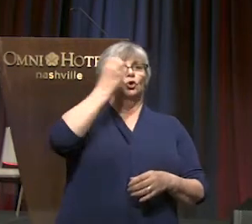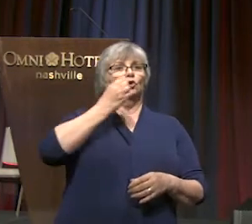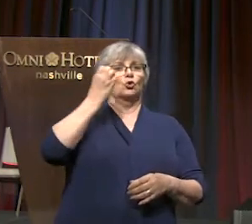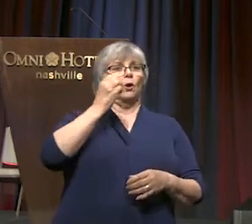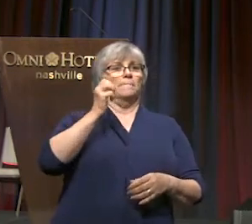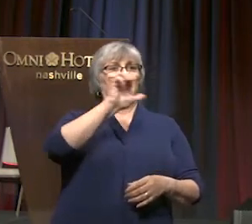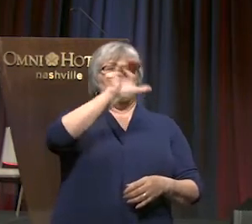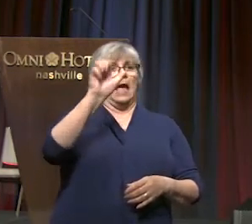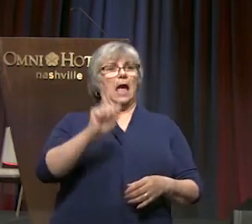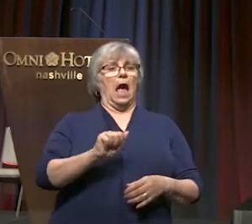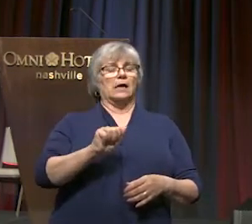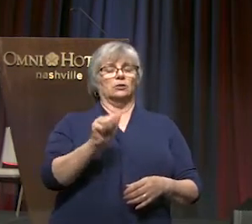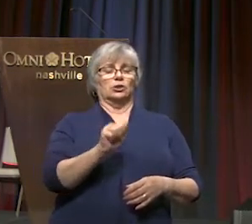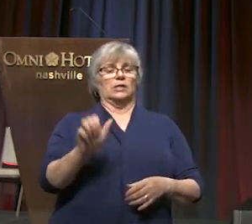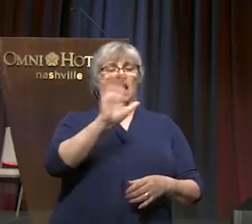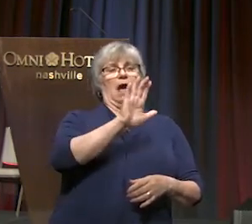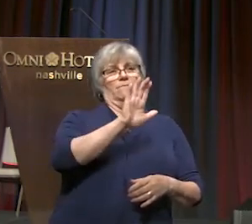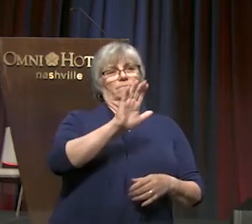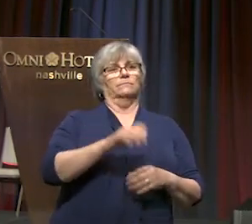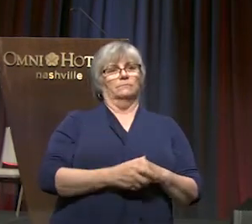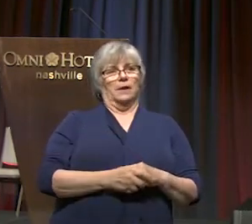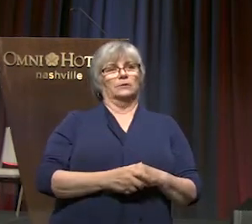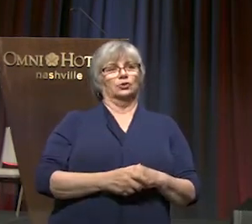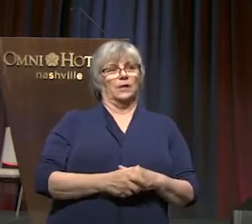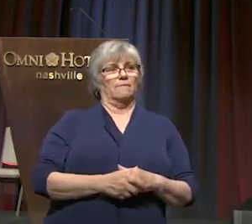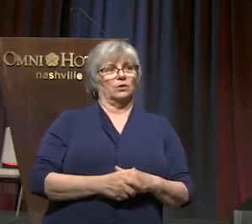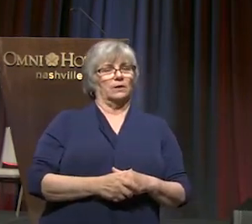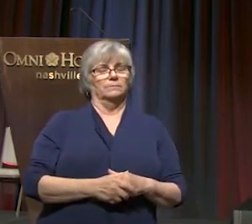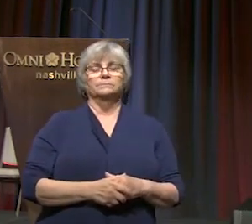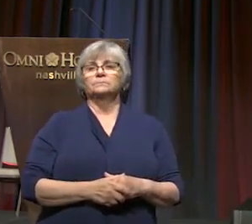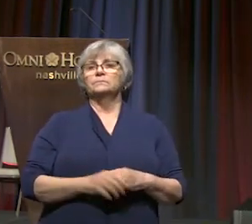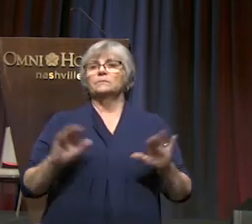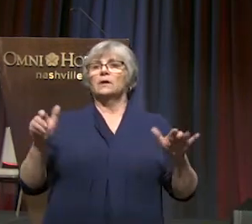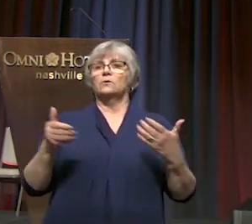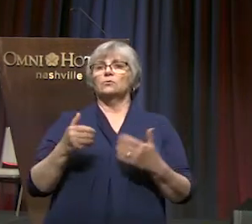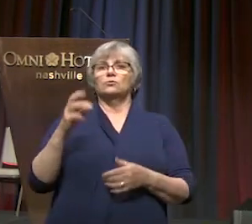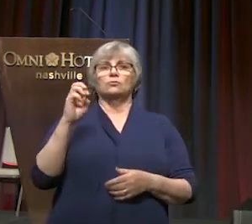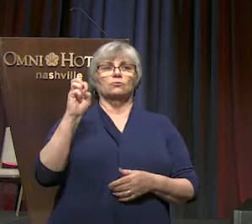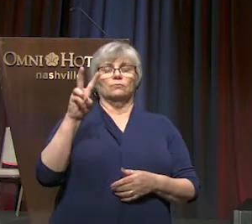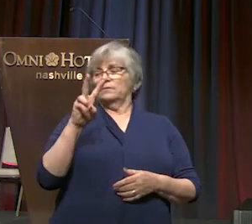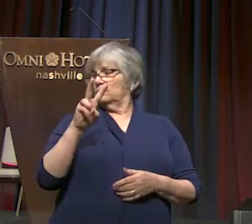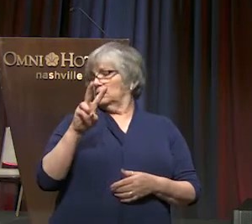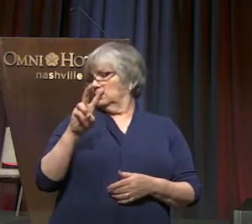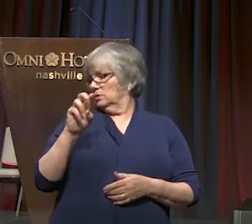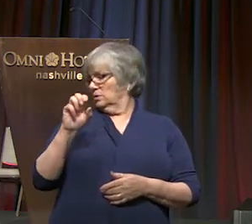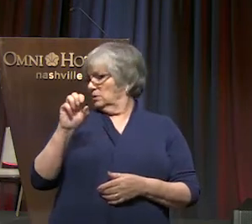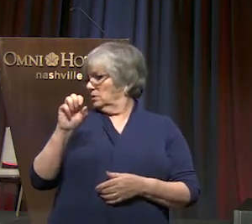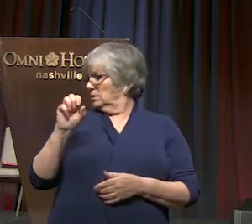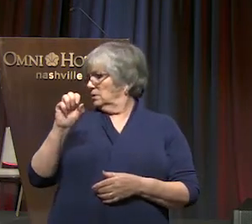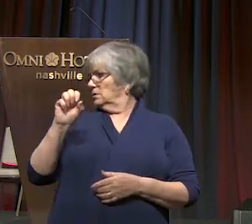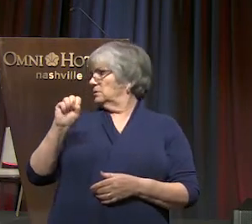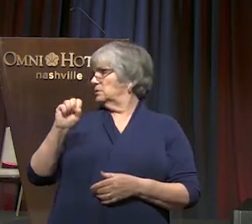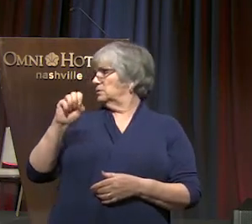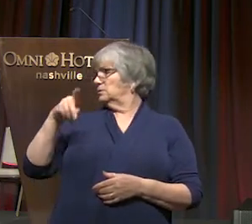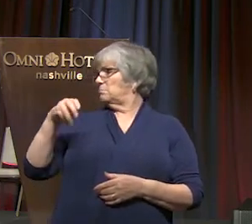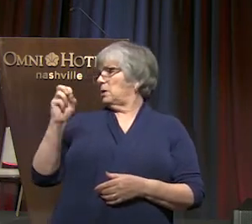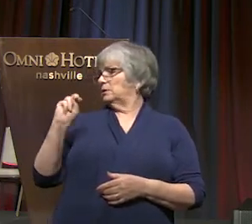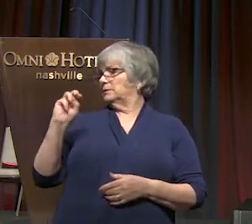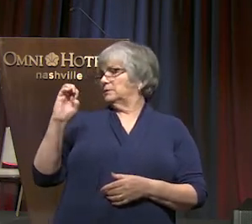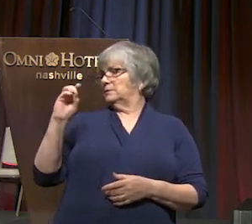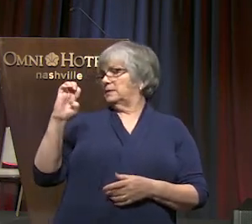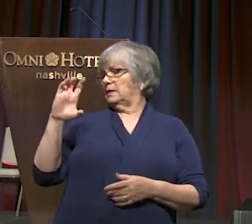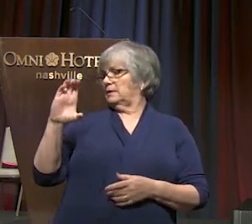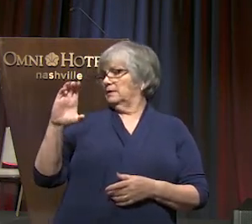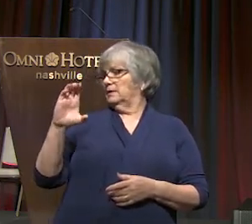Africa. Therefore, I would like to introduce the Reverend Oli Berg. This is Superintendent